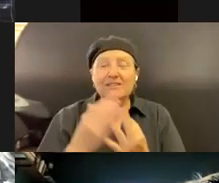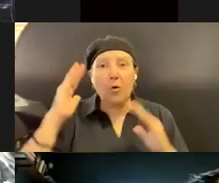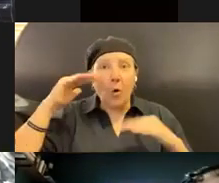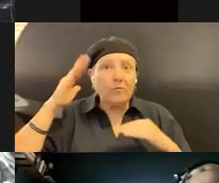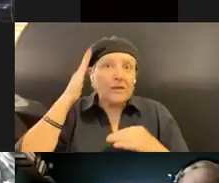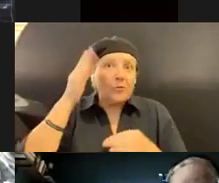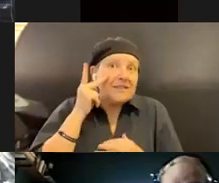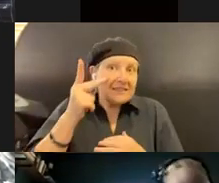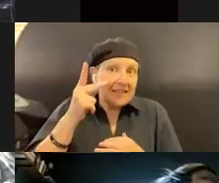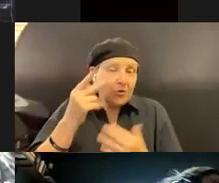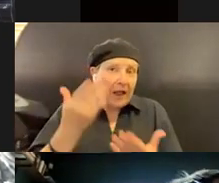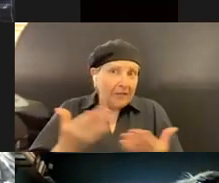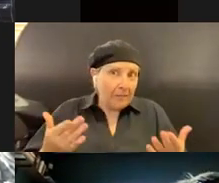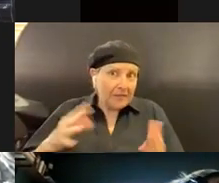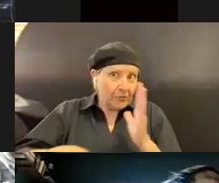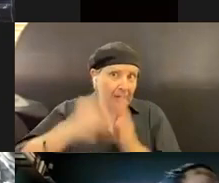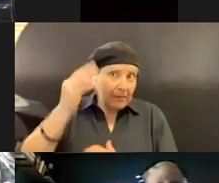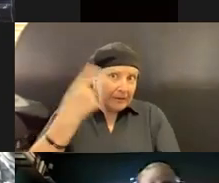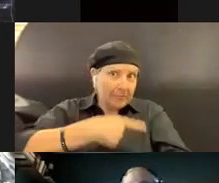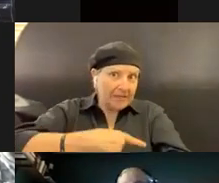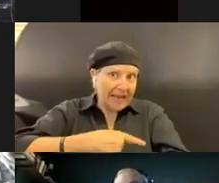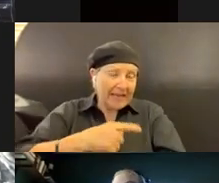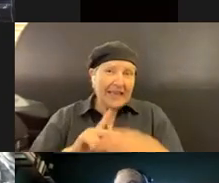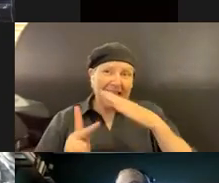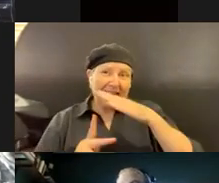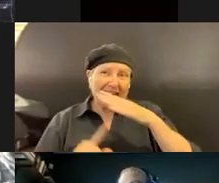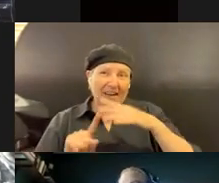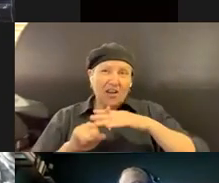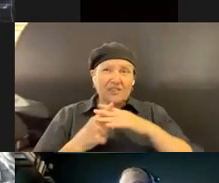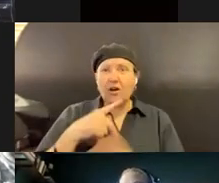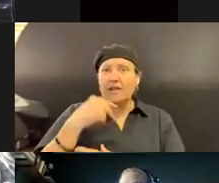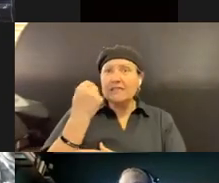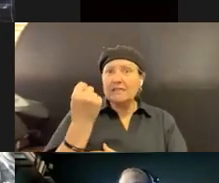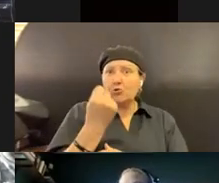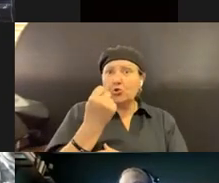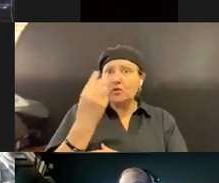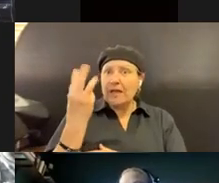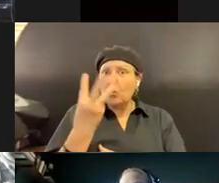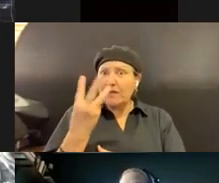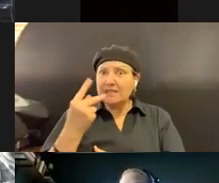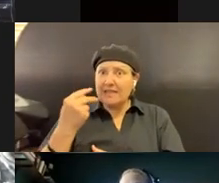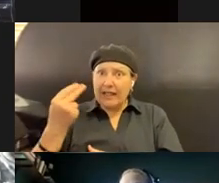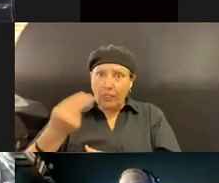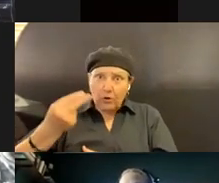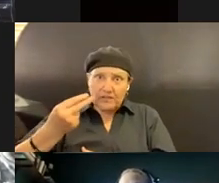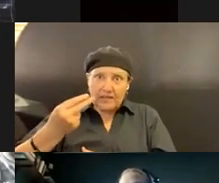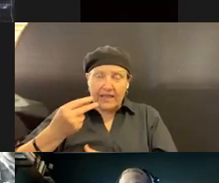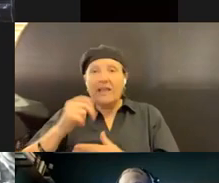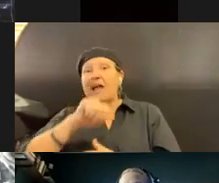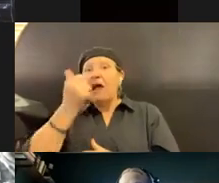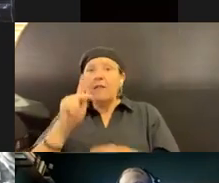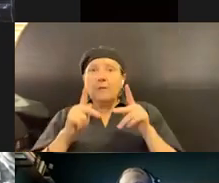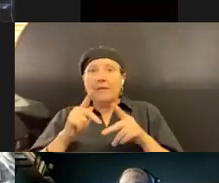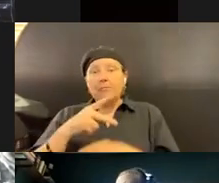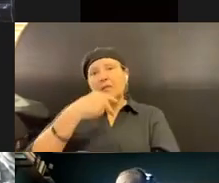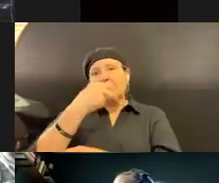the materials pickup that start, I guess, for kindergarten on Tuesday, Wednesday, and Thursday. And then for the rest of our folks on Thursday, Friday,